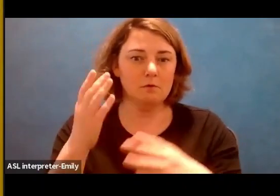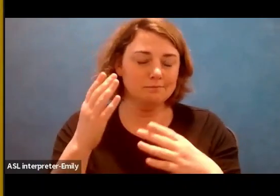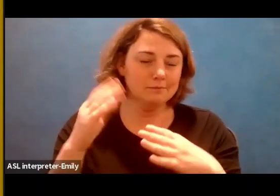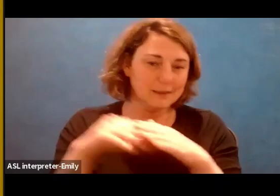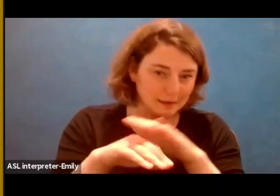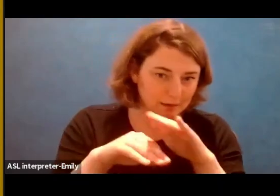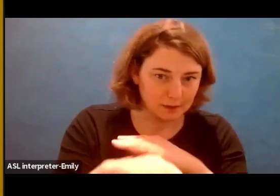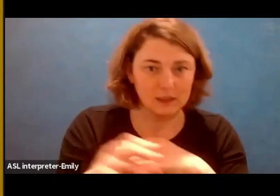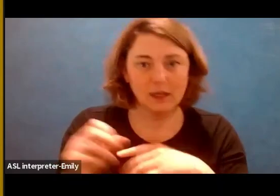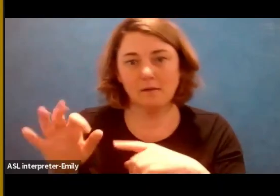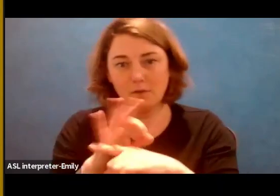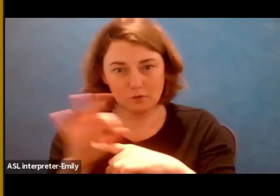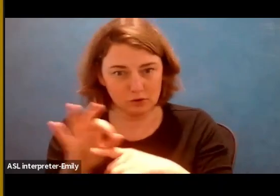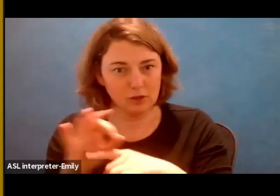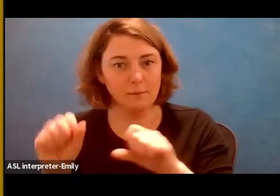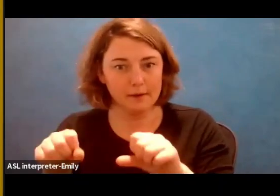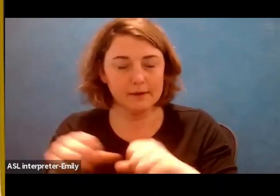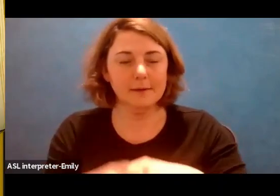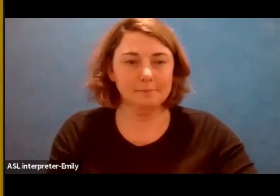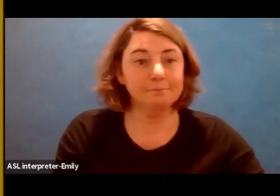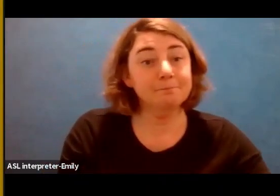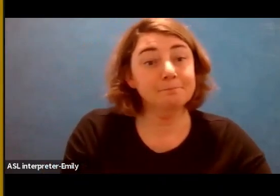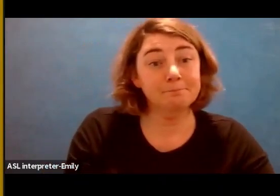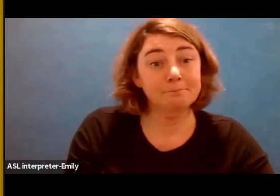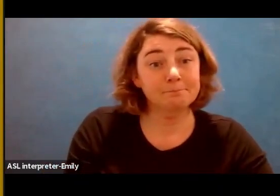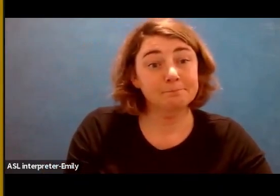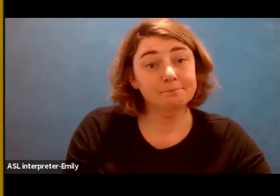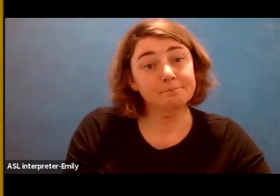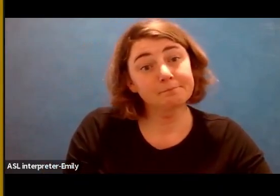throughout the home. Next slide.